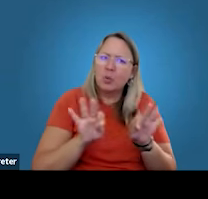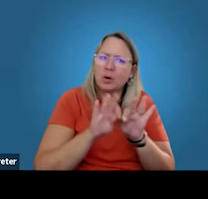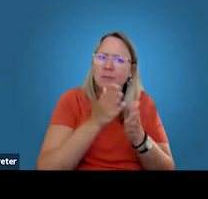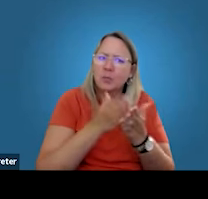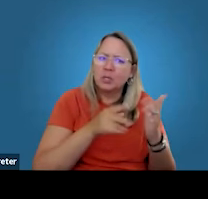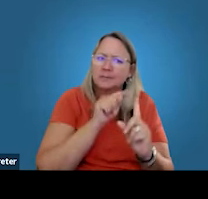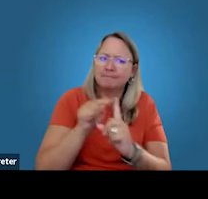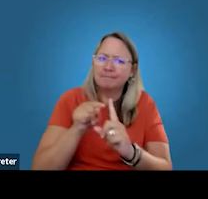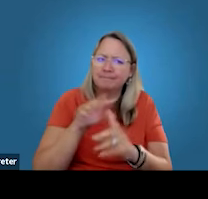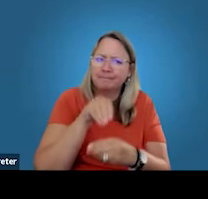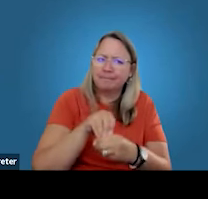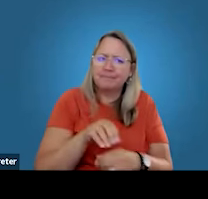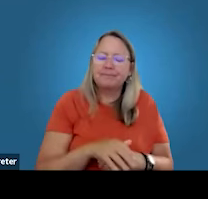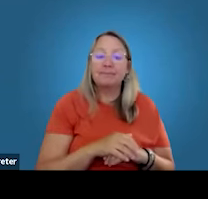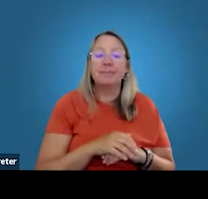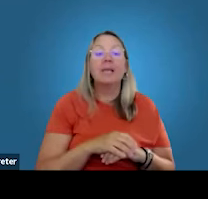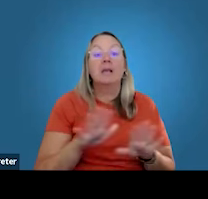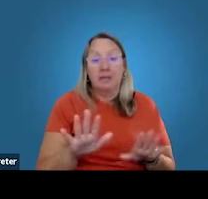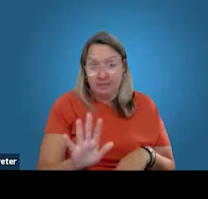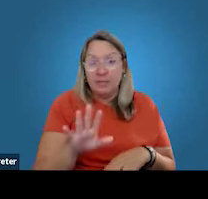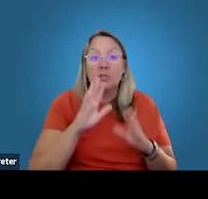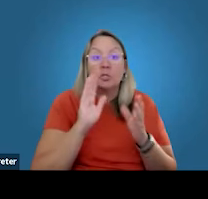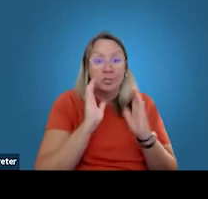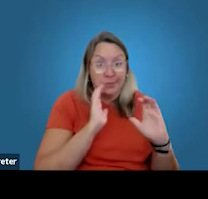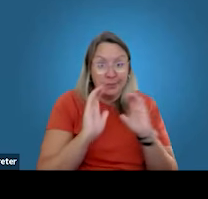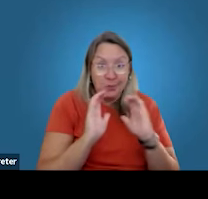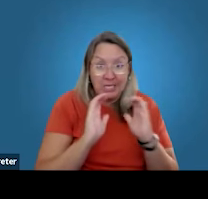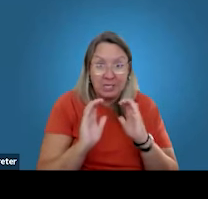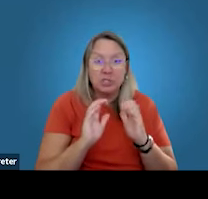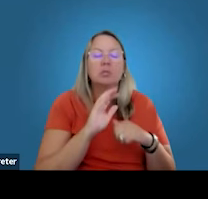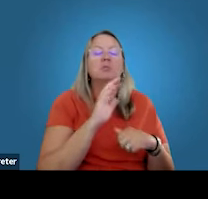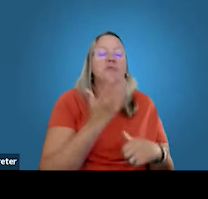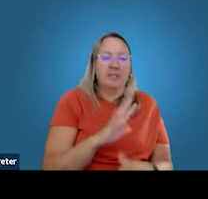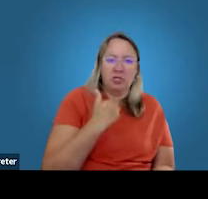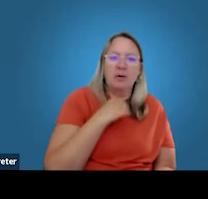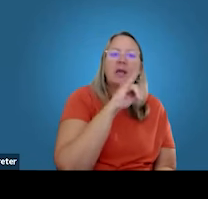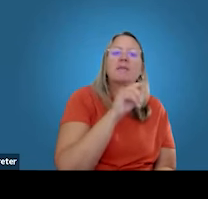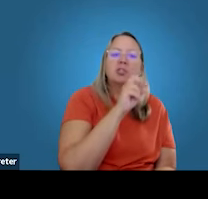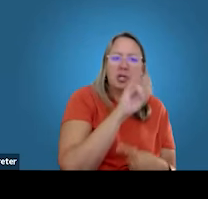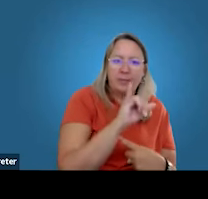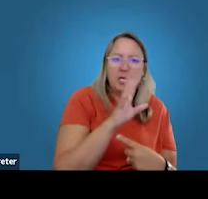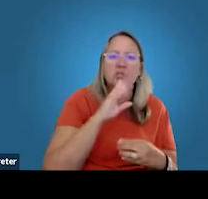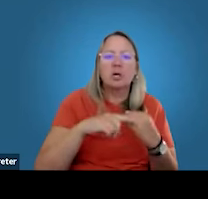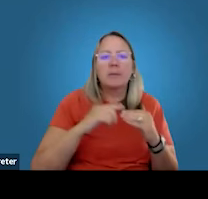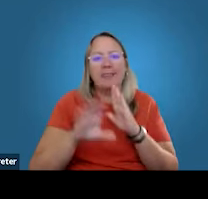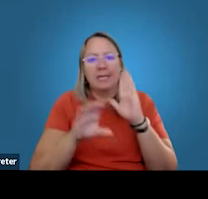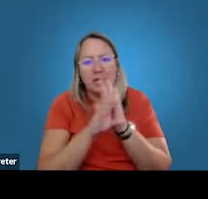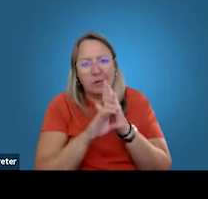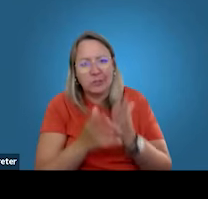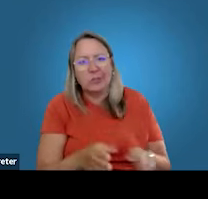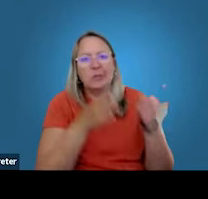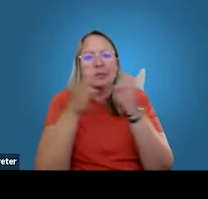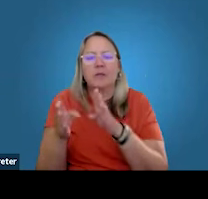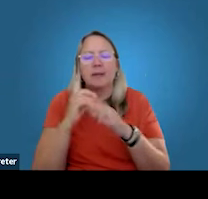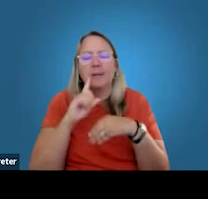So in your bit of communication, given that you've just had your jeopardy and you've been talking about what your character is, have a